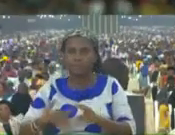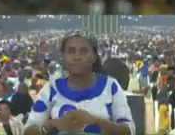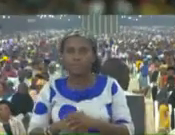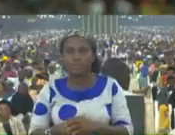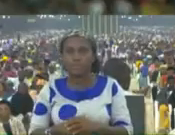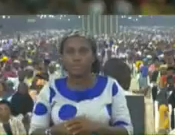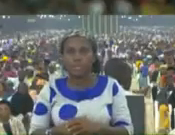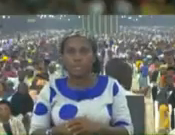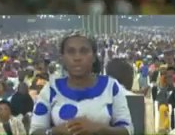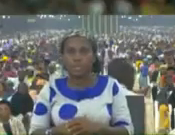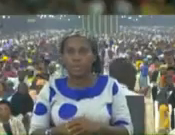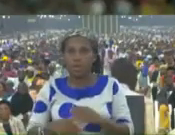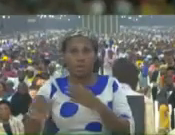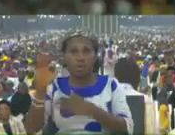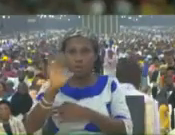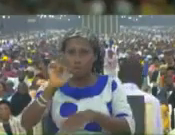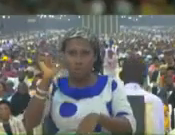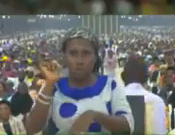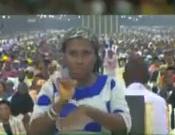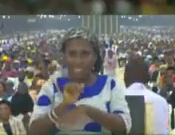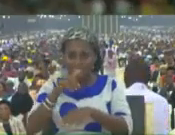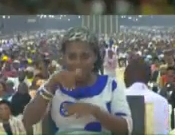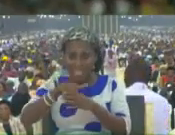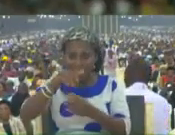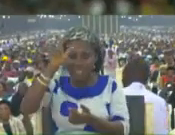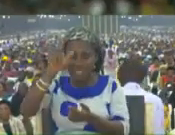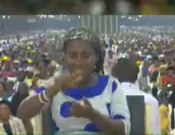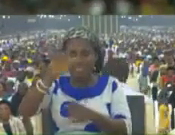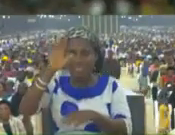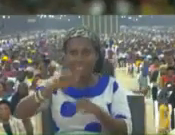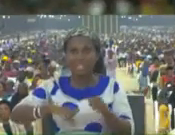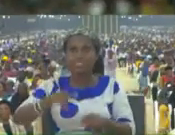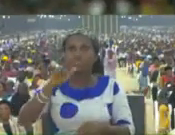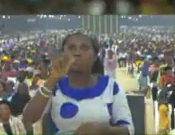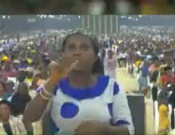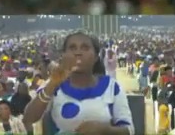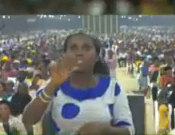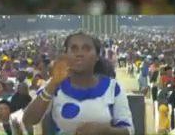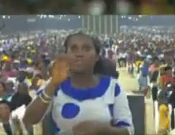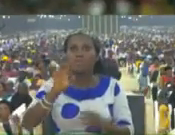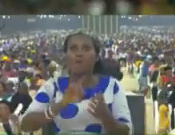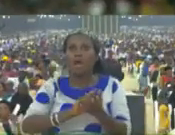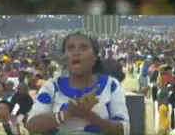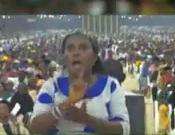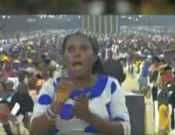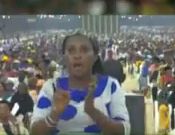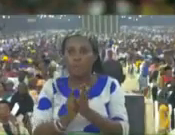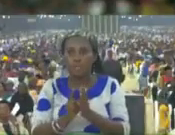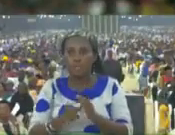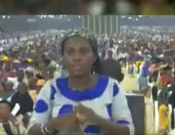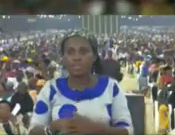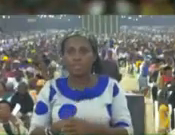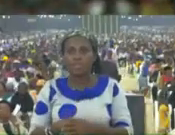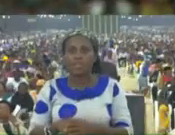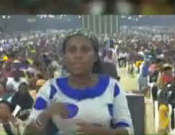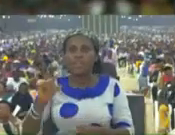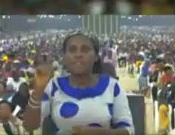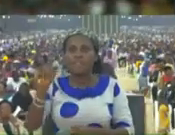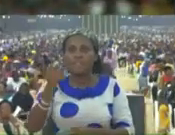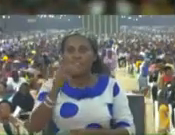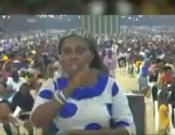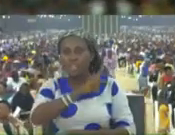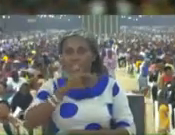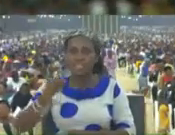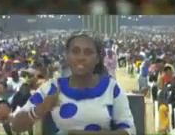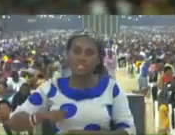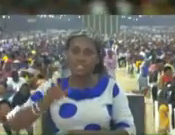And in less than 24 hours, everything changed. In 1 Kings chapter 17, verse 8